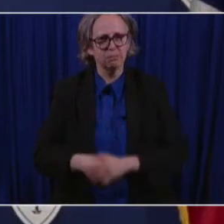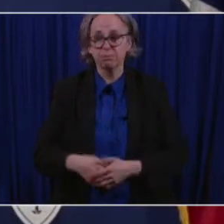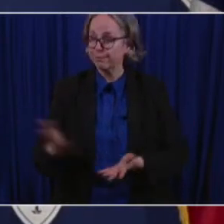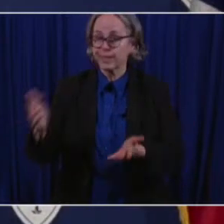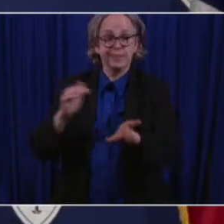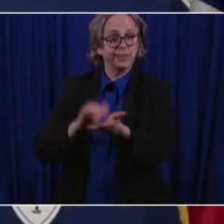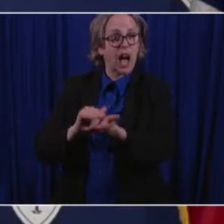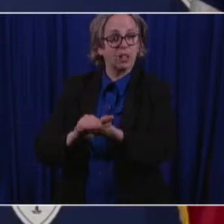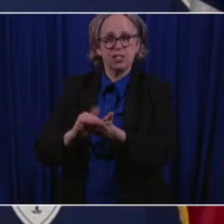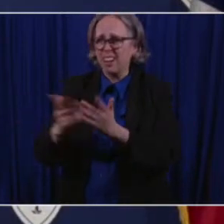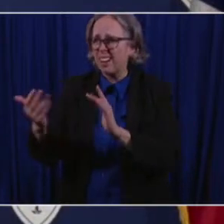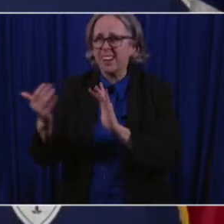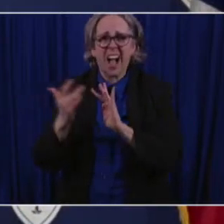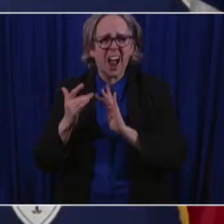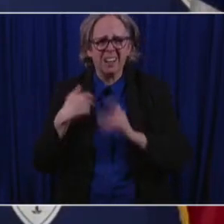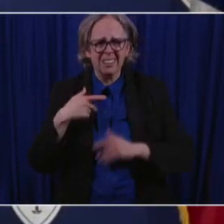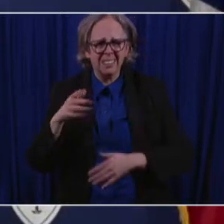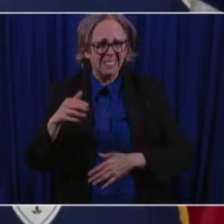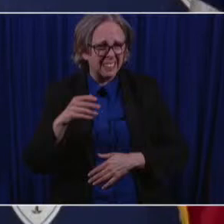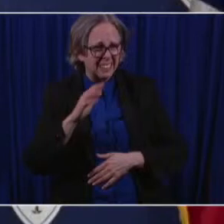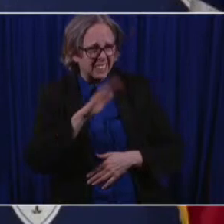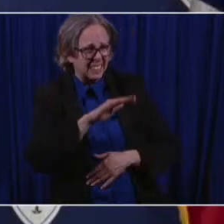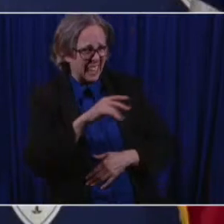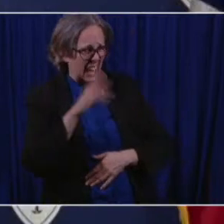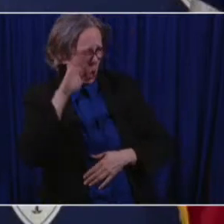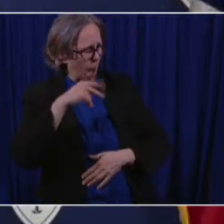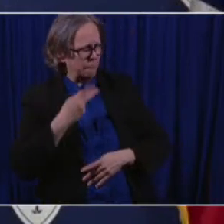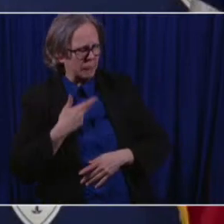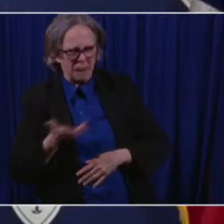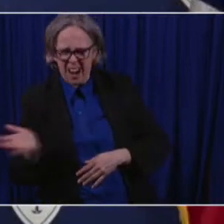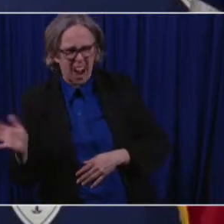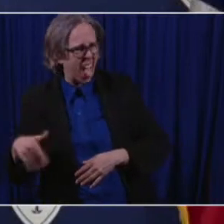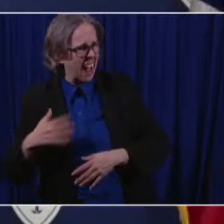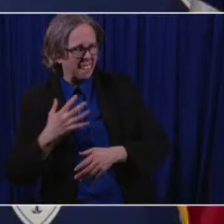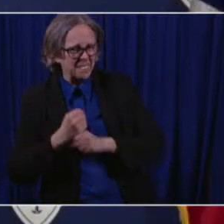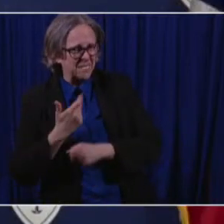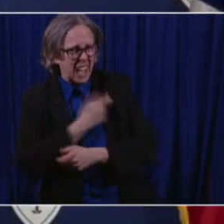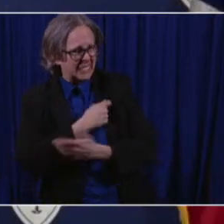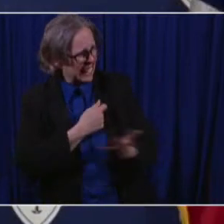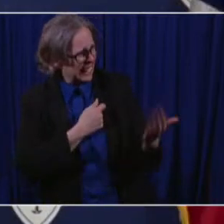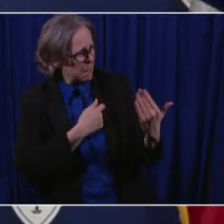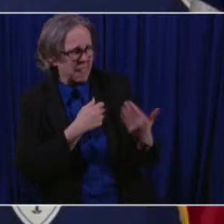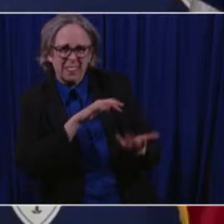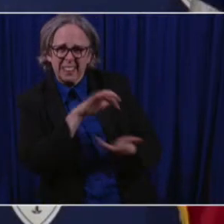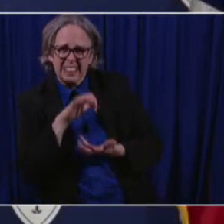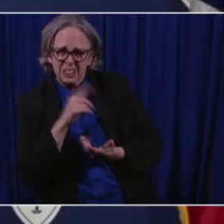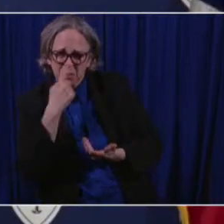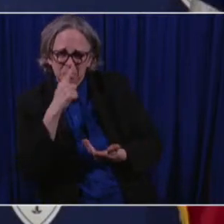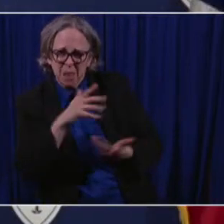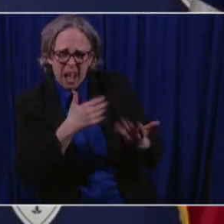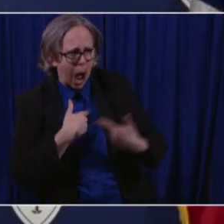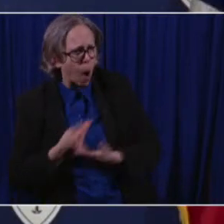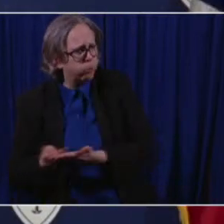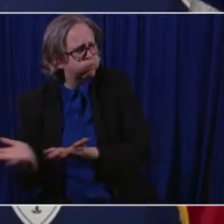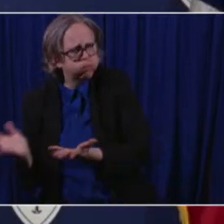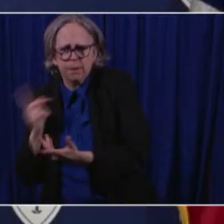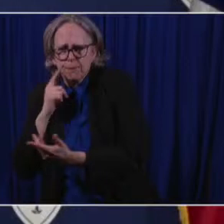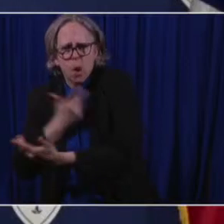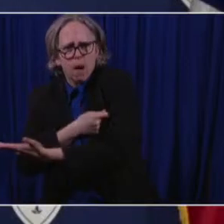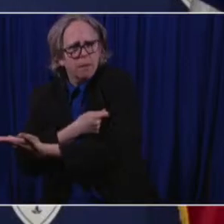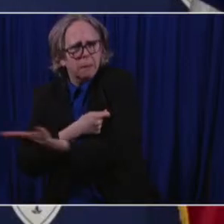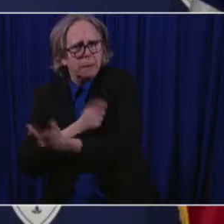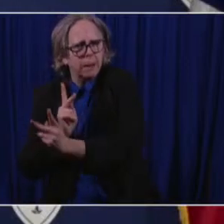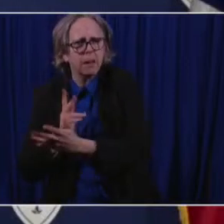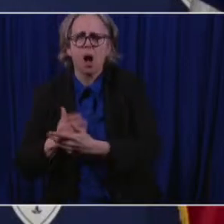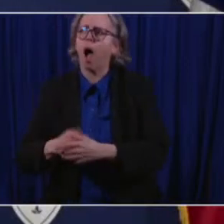population here. We can go into schools. We're giving them the vaccine. and we're working very closely with them. So